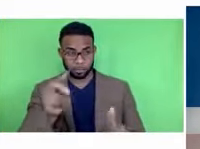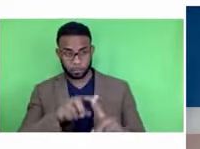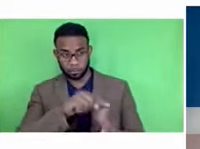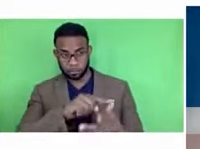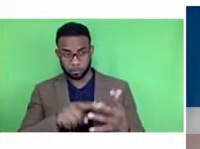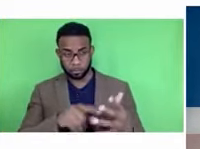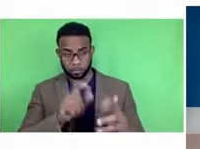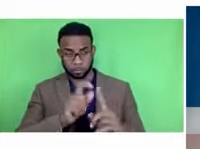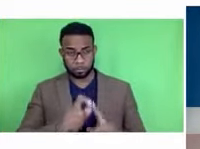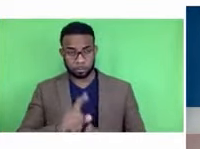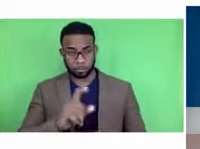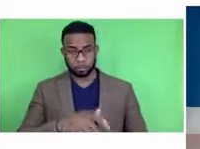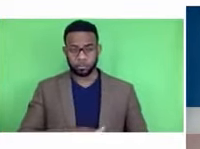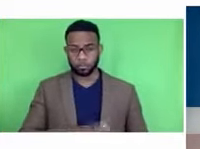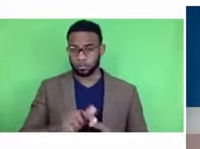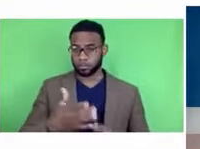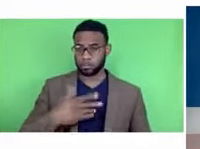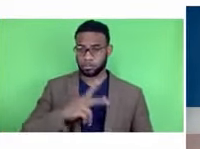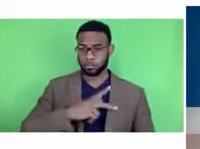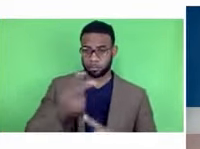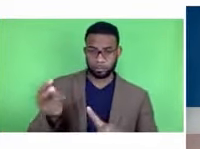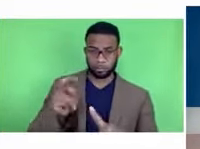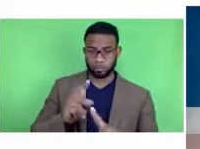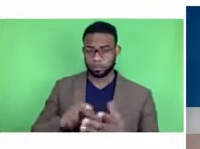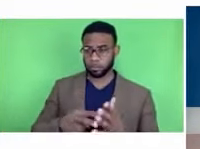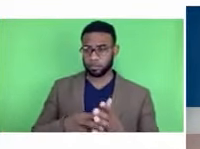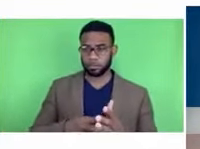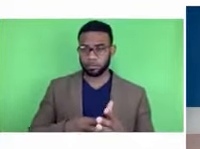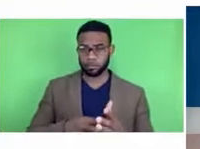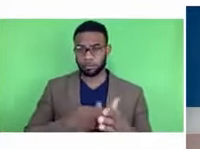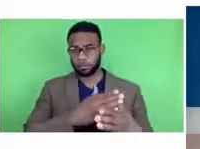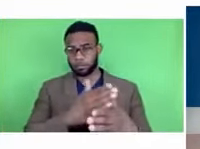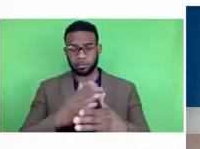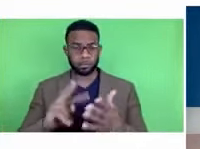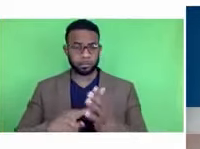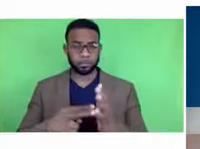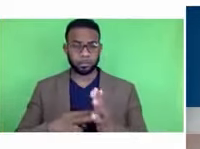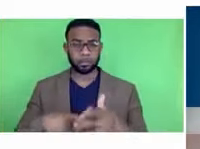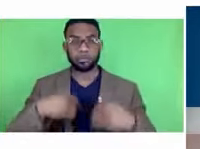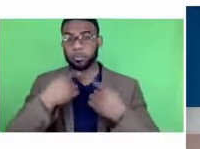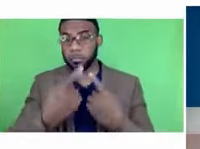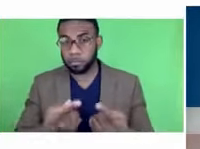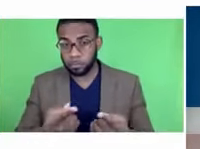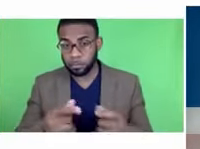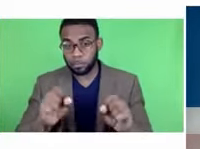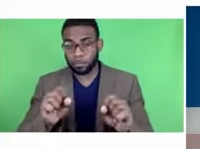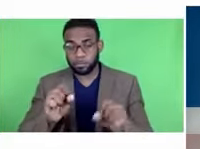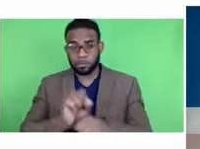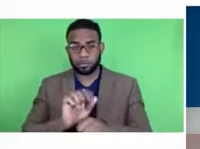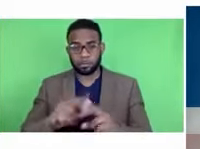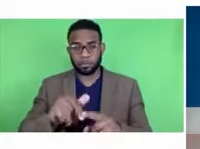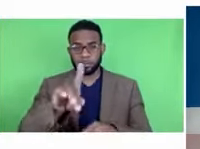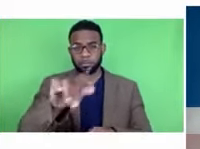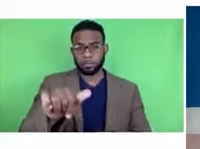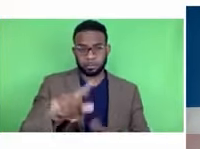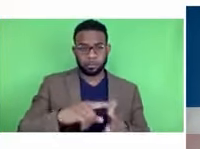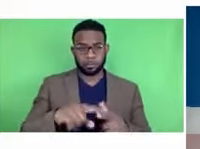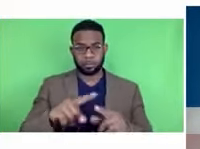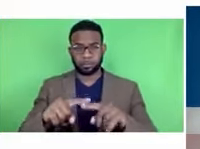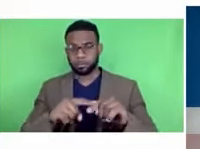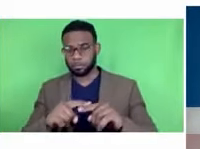terms? Well, from my personal perspective, I mean, disclosure means, telling the potential employer about your disability or your